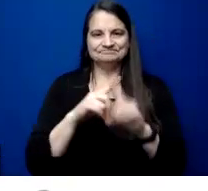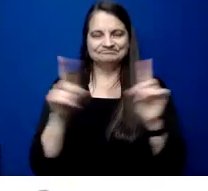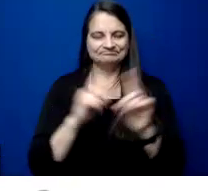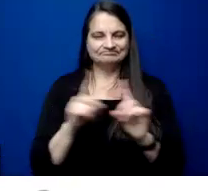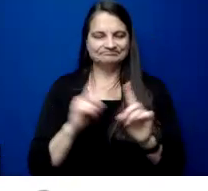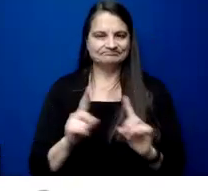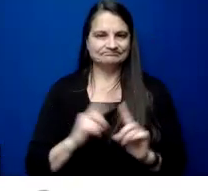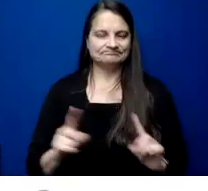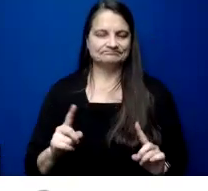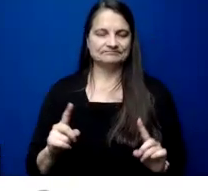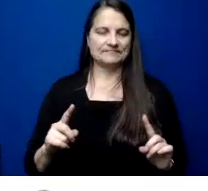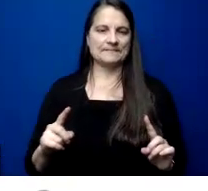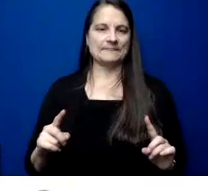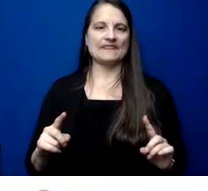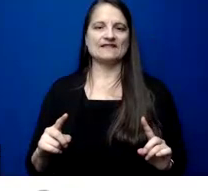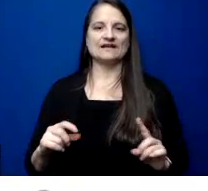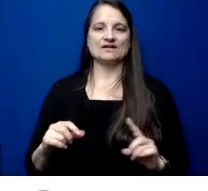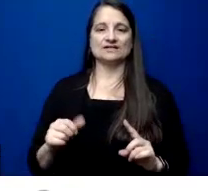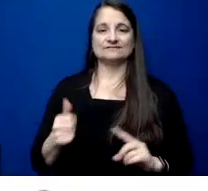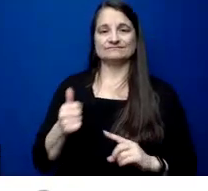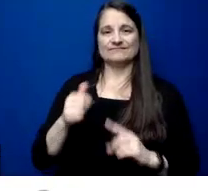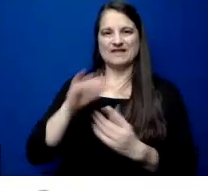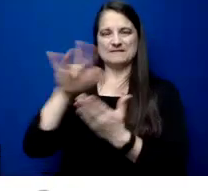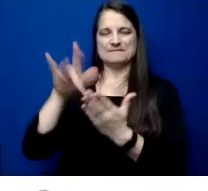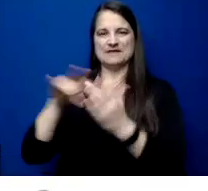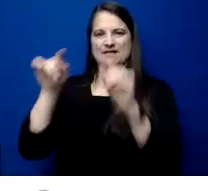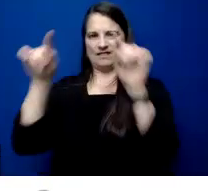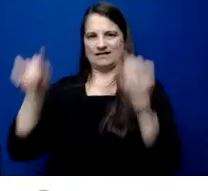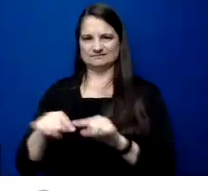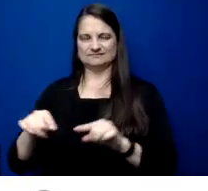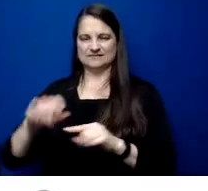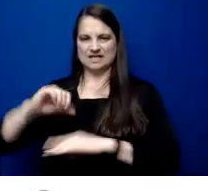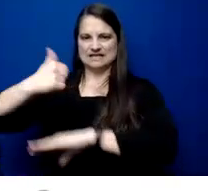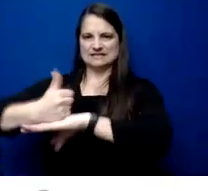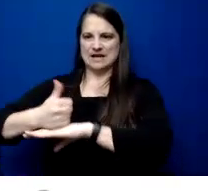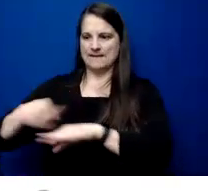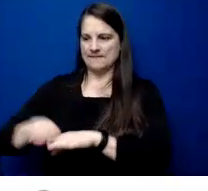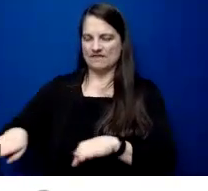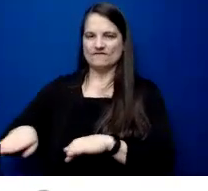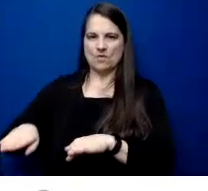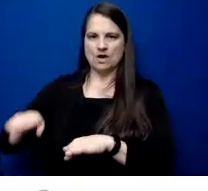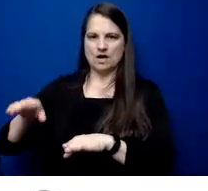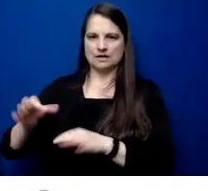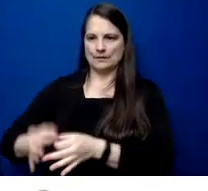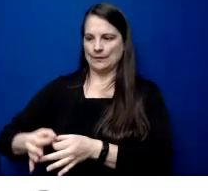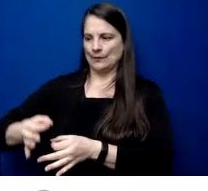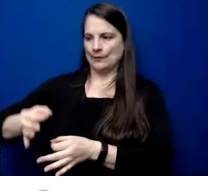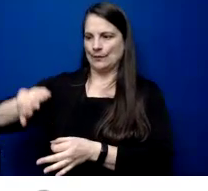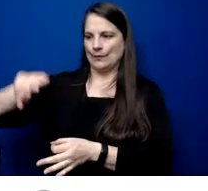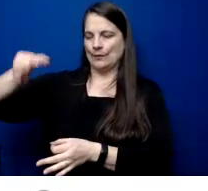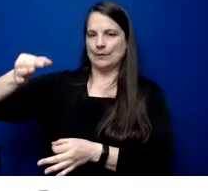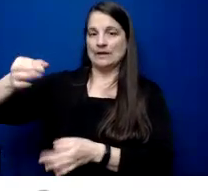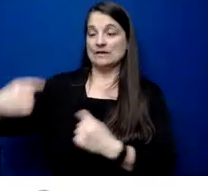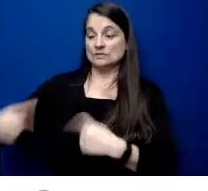different options that are freestanding. So they might be like in a stationary stand on the floor, or like in this picture, be on wheels and